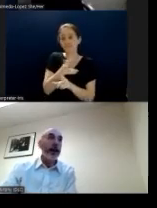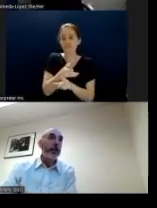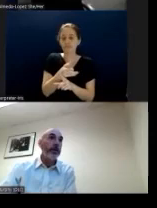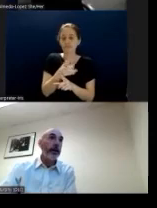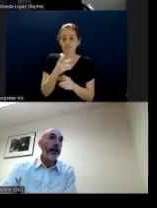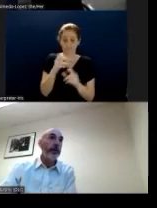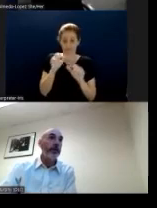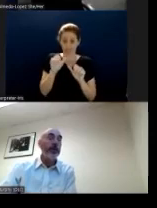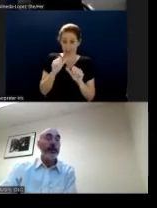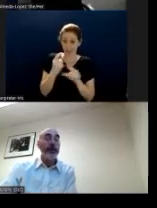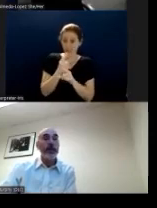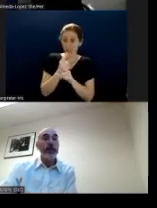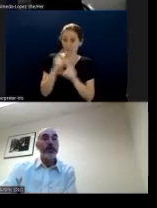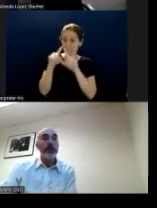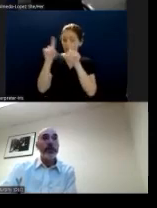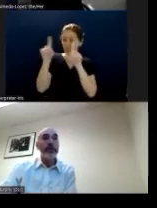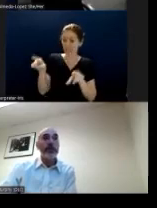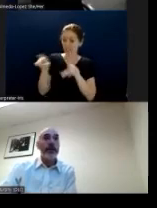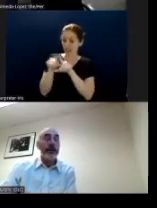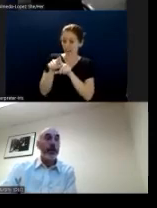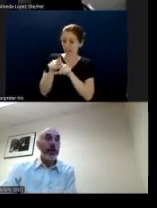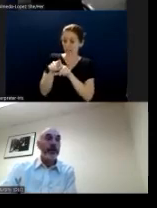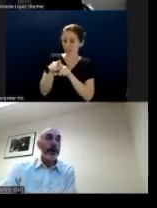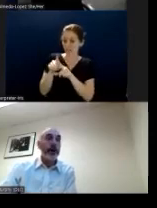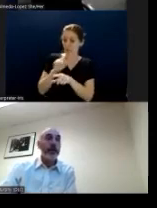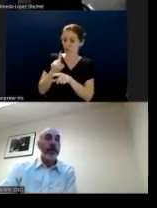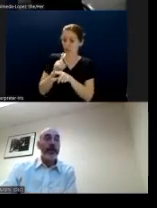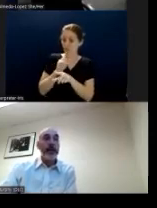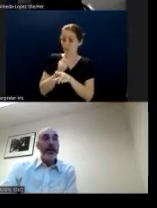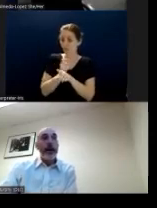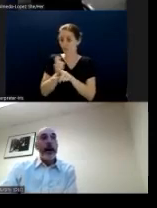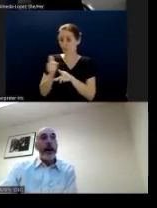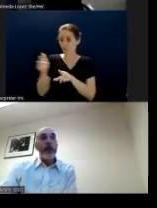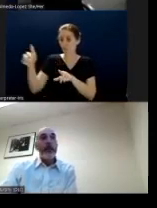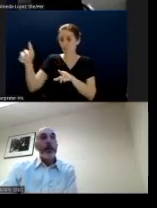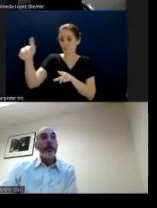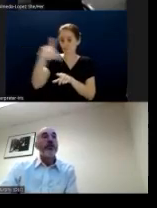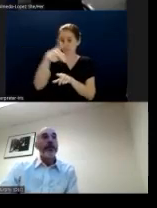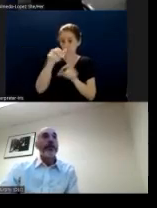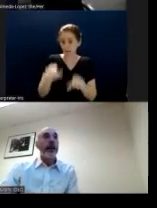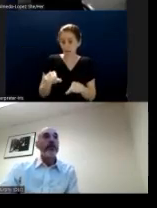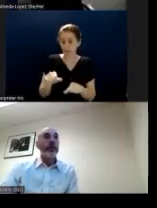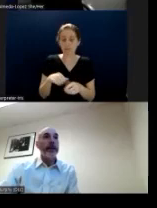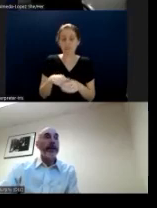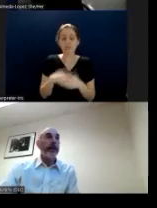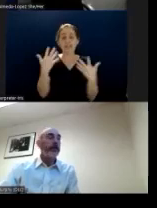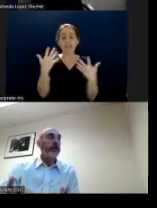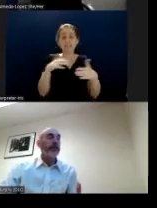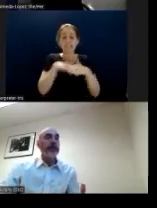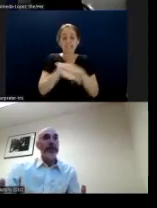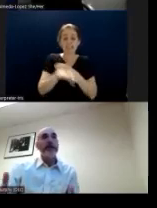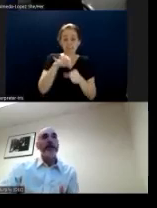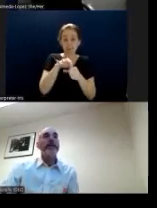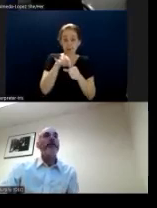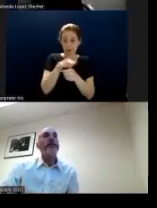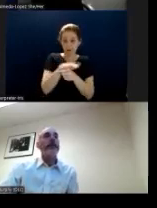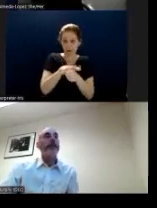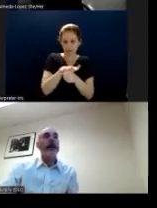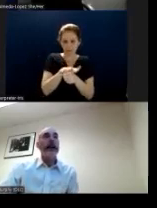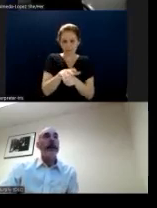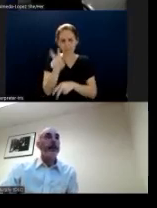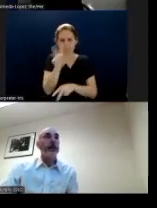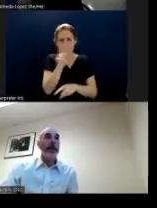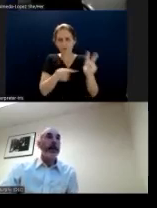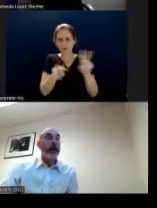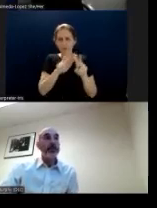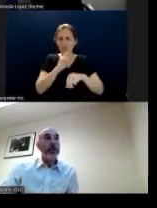there adequate signage to make sure that they know where to go? Once you're inside the voting area, just take a look at the